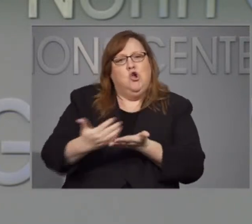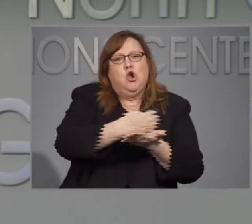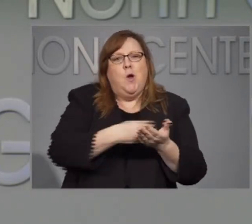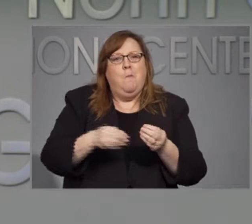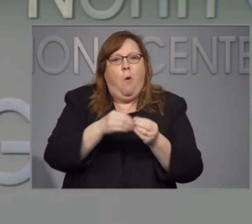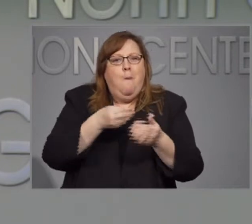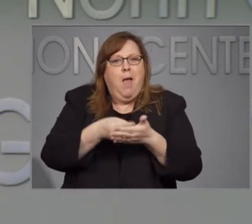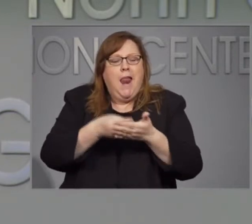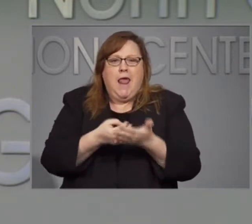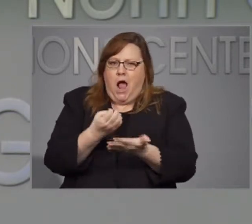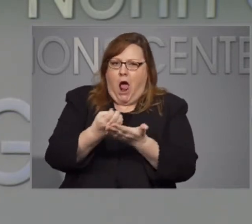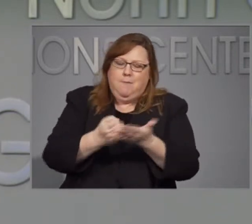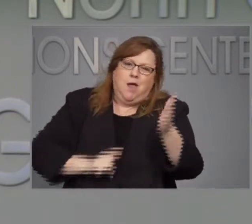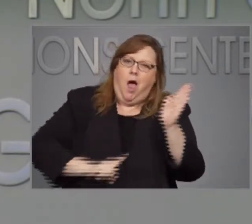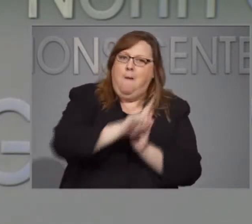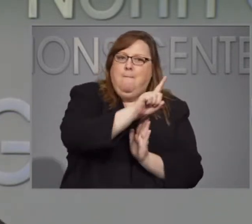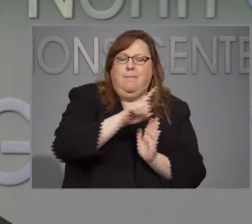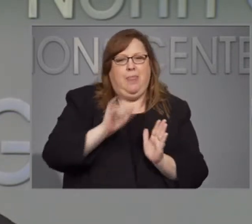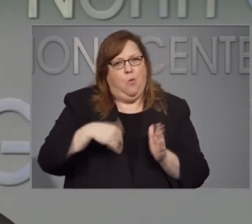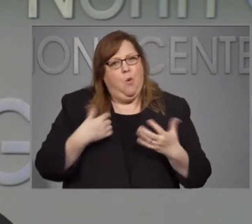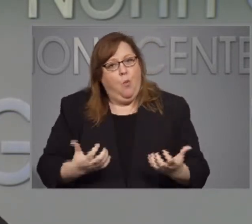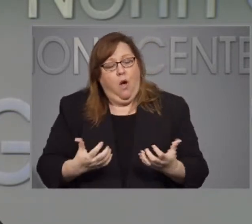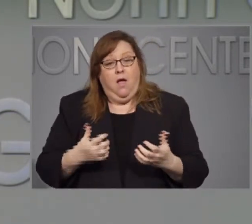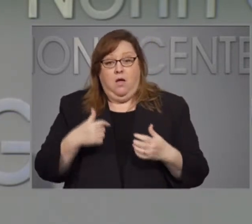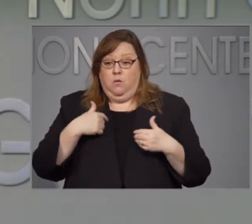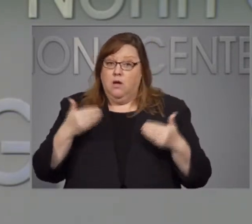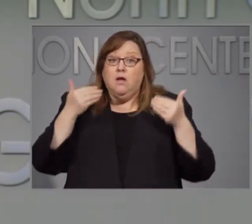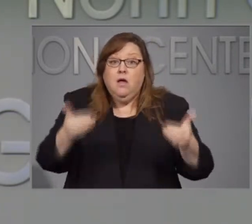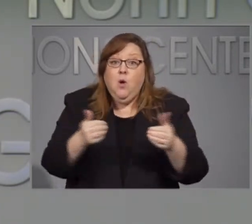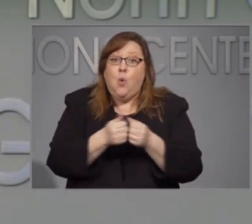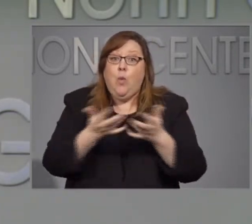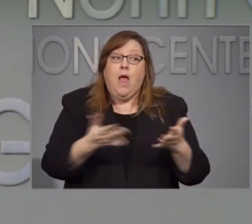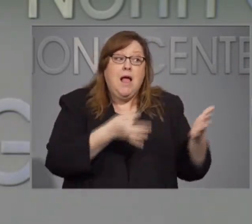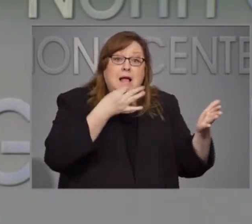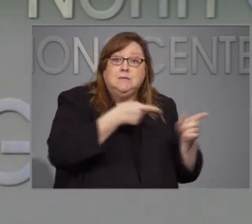that it's time to do that. And I'll turn it over to Dr. Cohen.